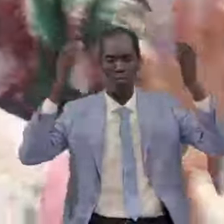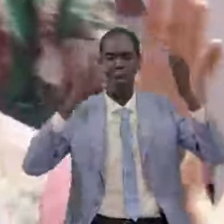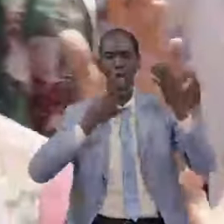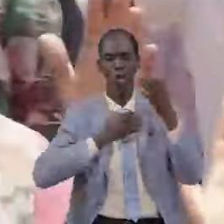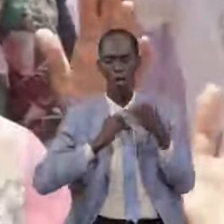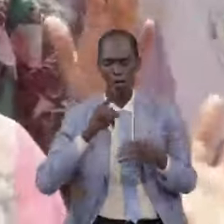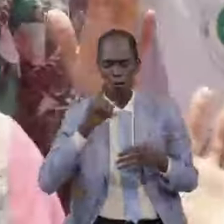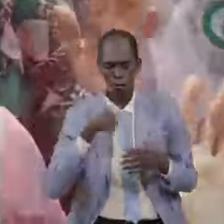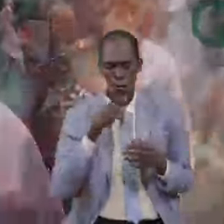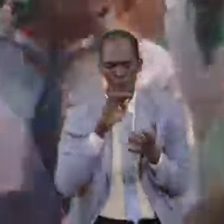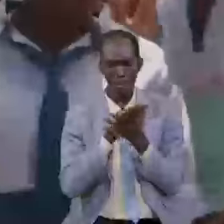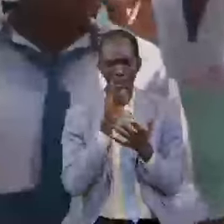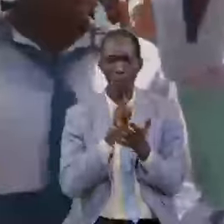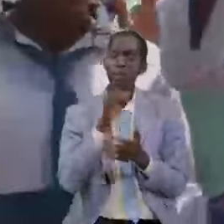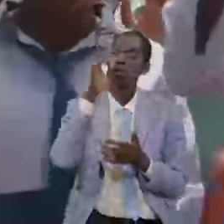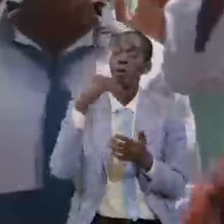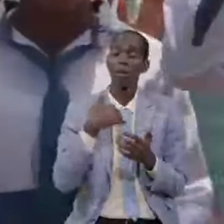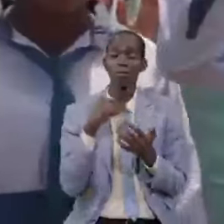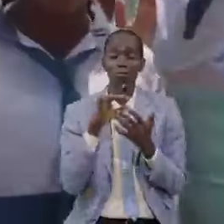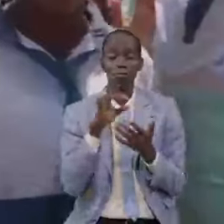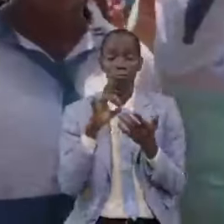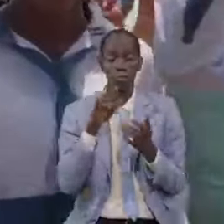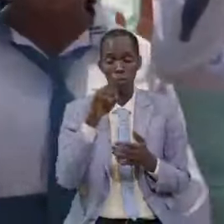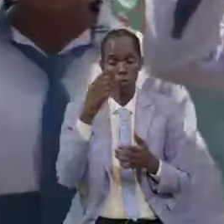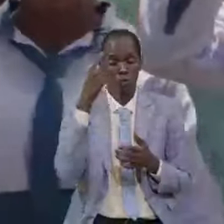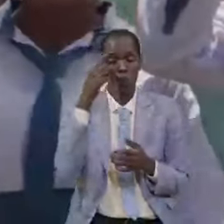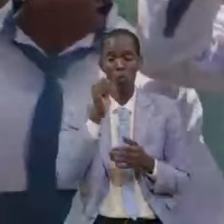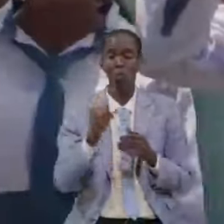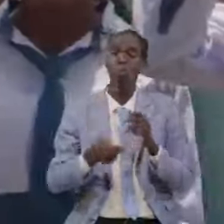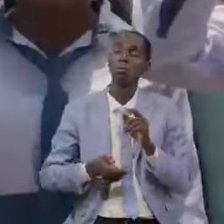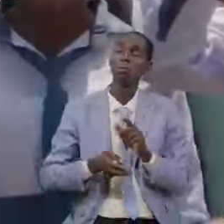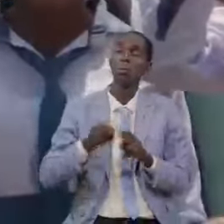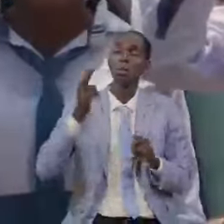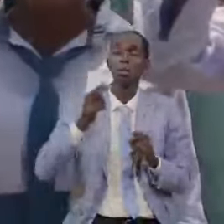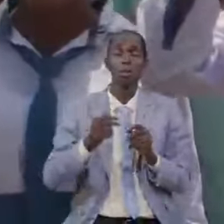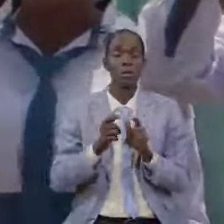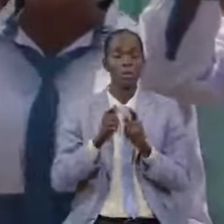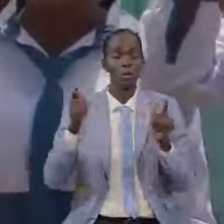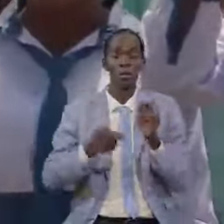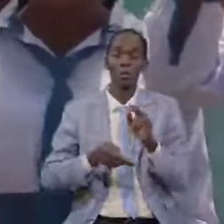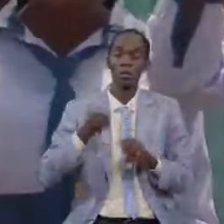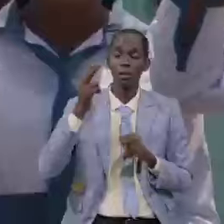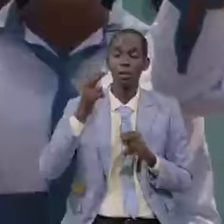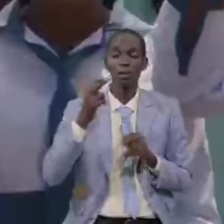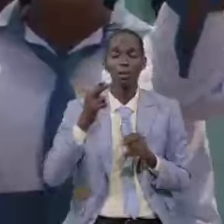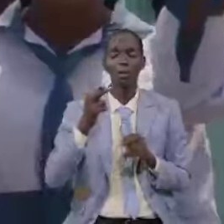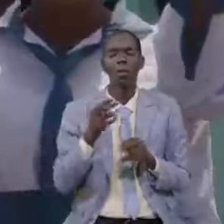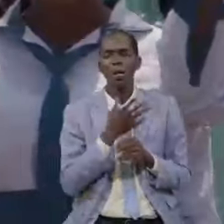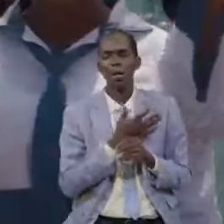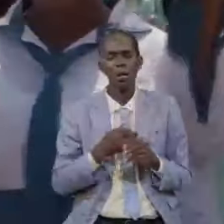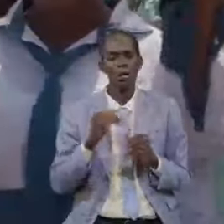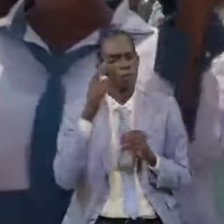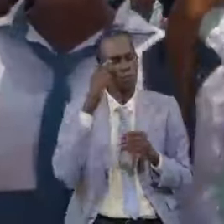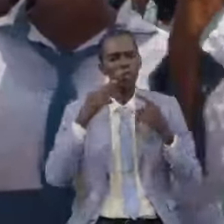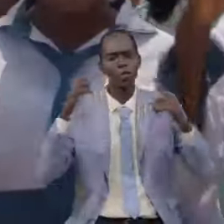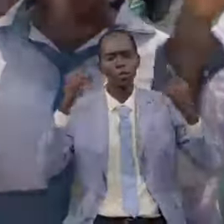you for a higher level, higher achievement, even today, in Jesus' name.